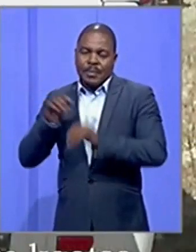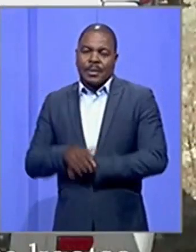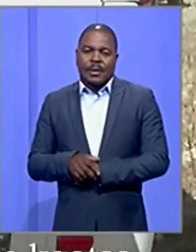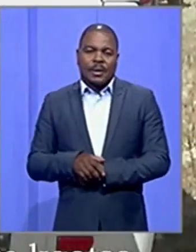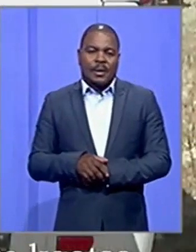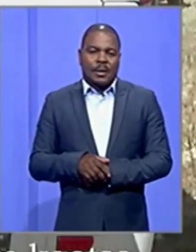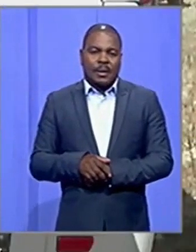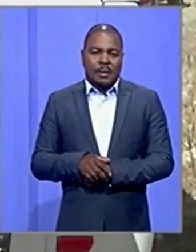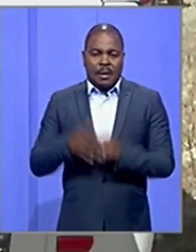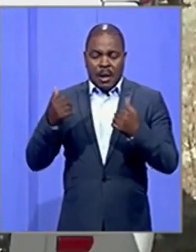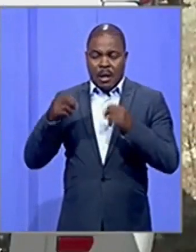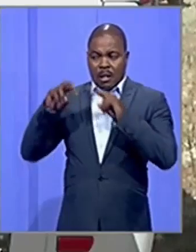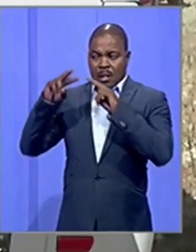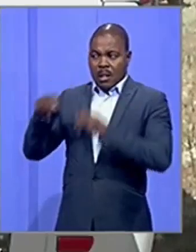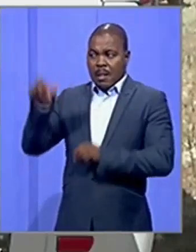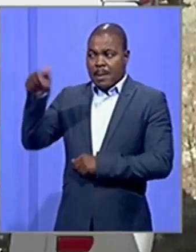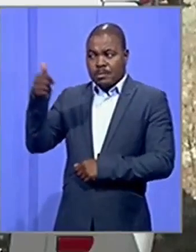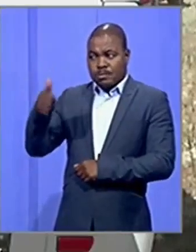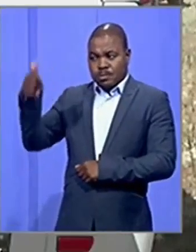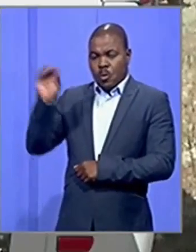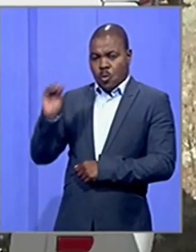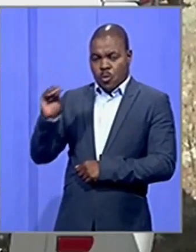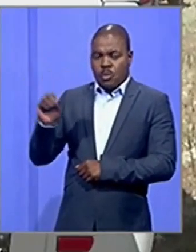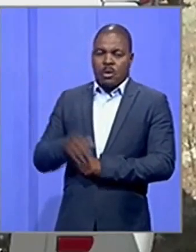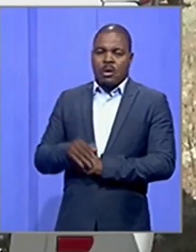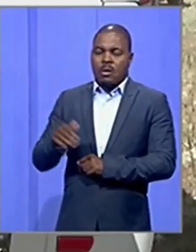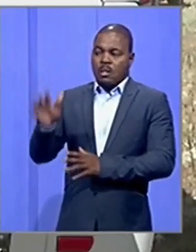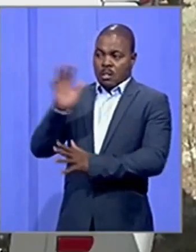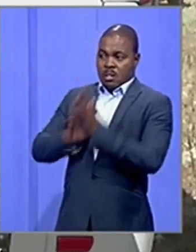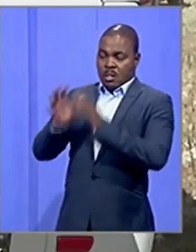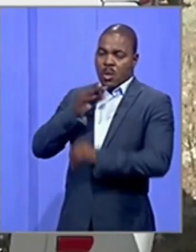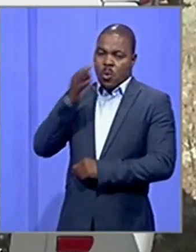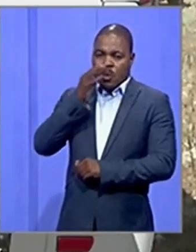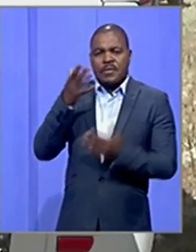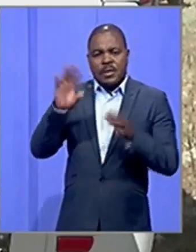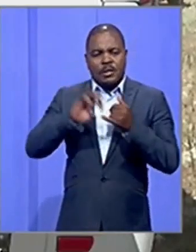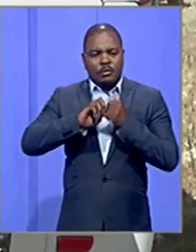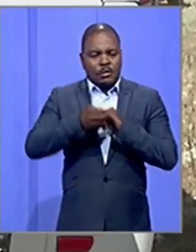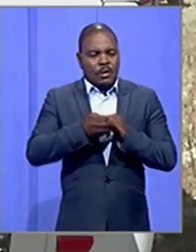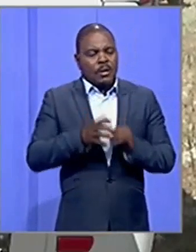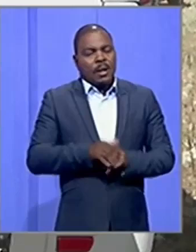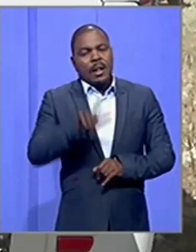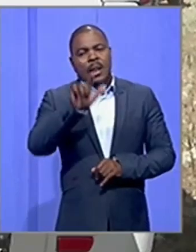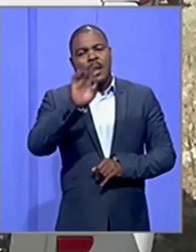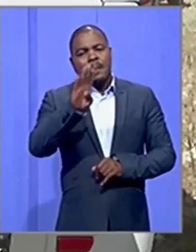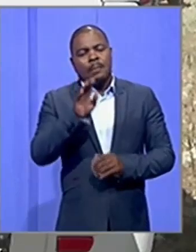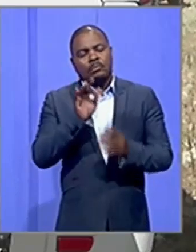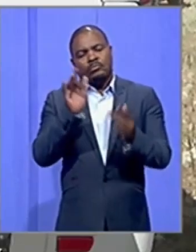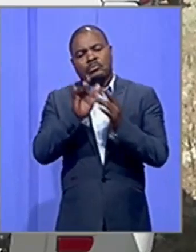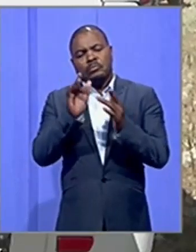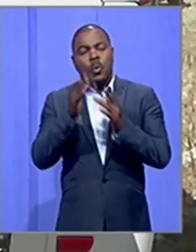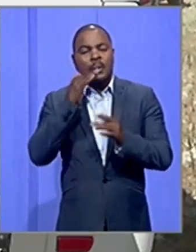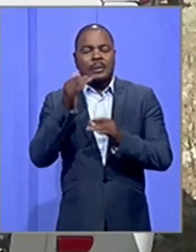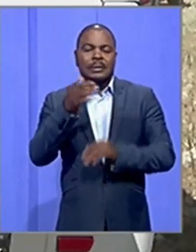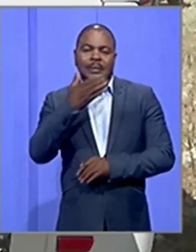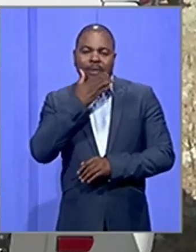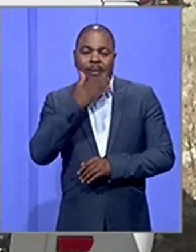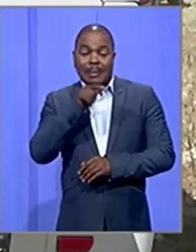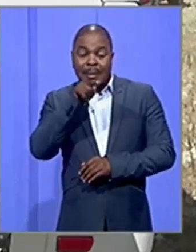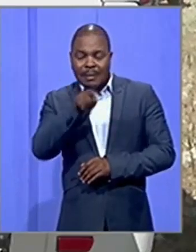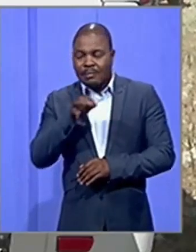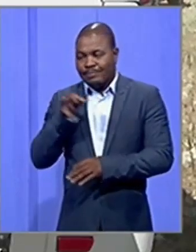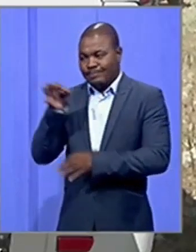le investigation officer o re tlhalosetse gore o ile a leka go golagana le laboratory ka December mme banna ba mo